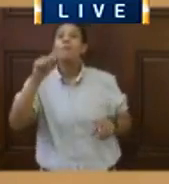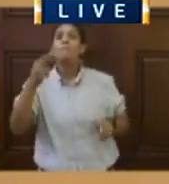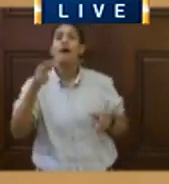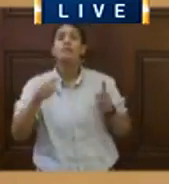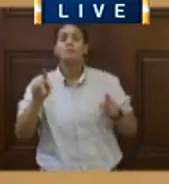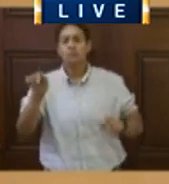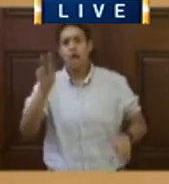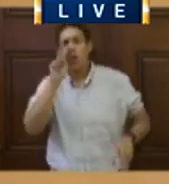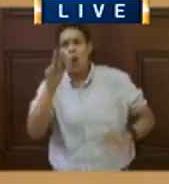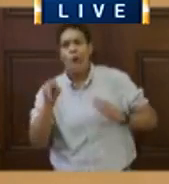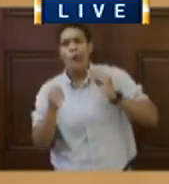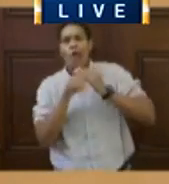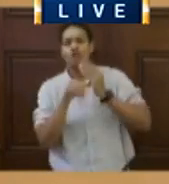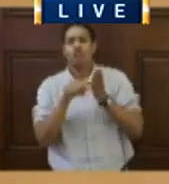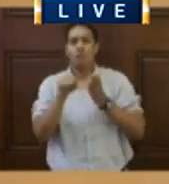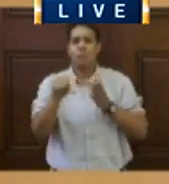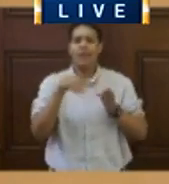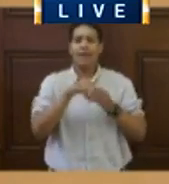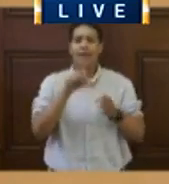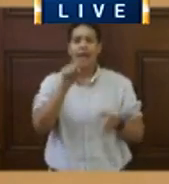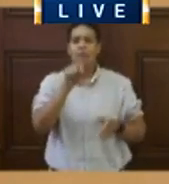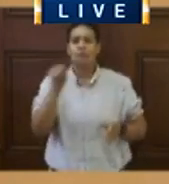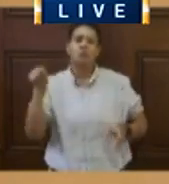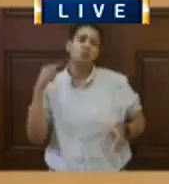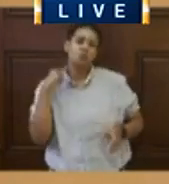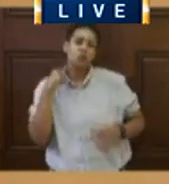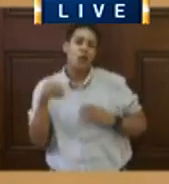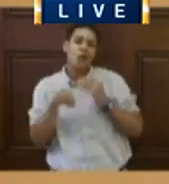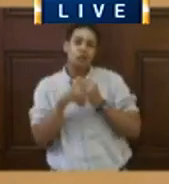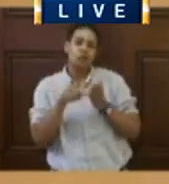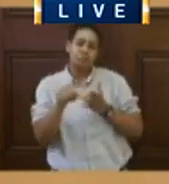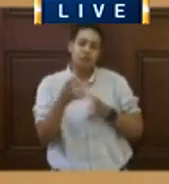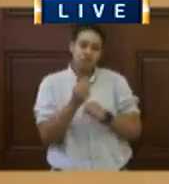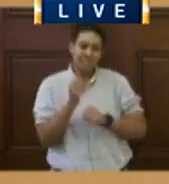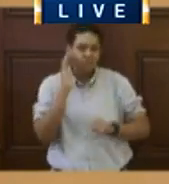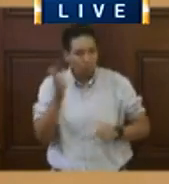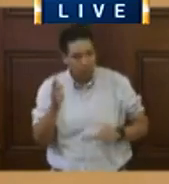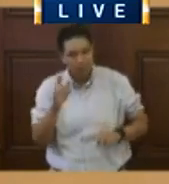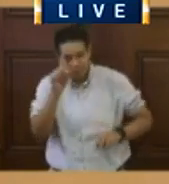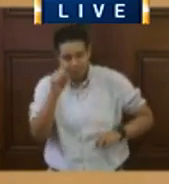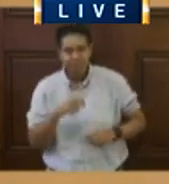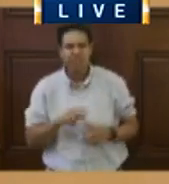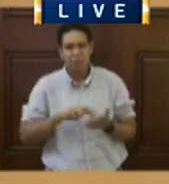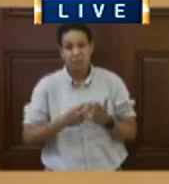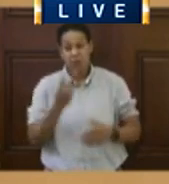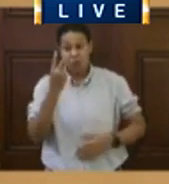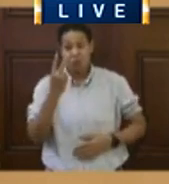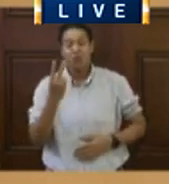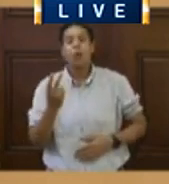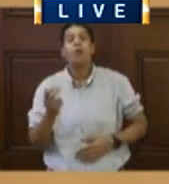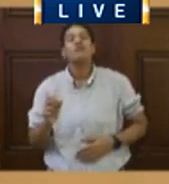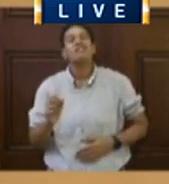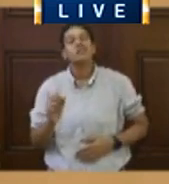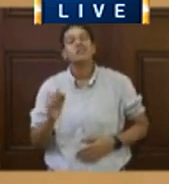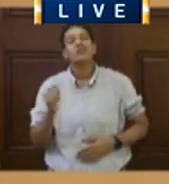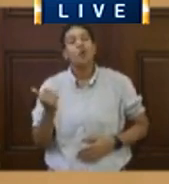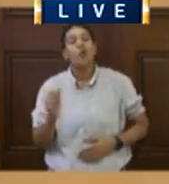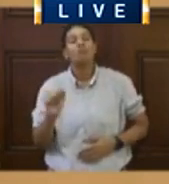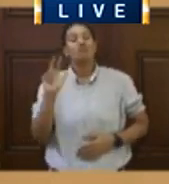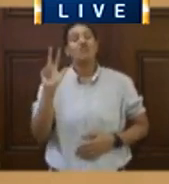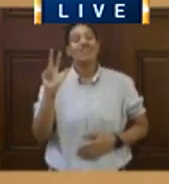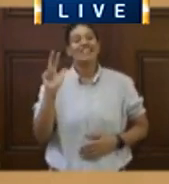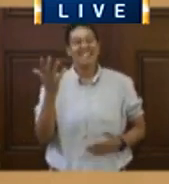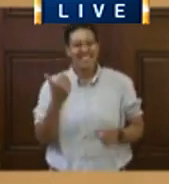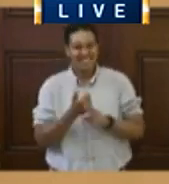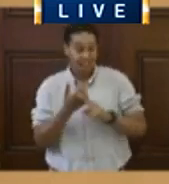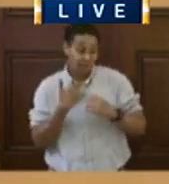in this April to June period. In addition, we will be supporting our micro and